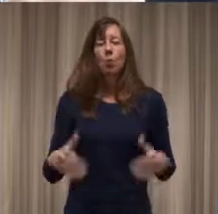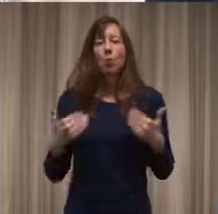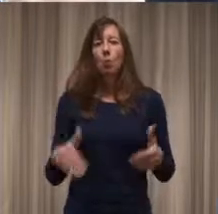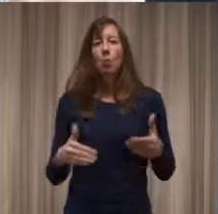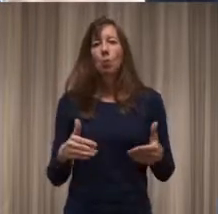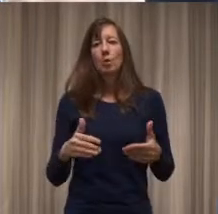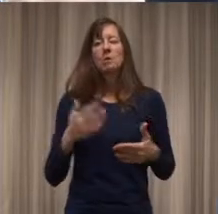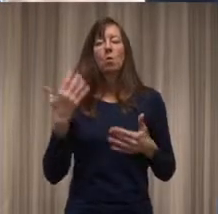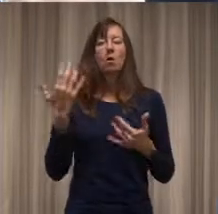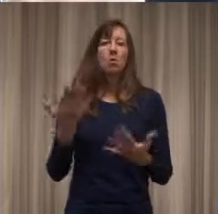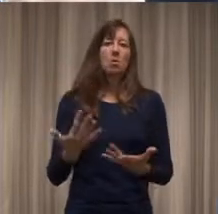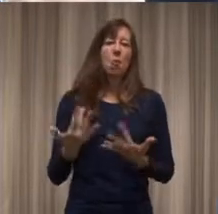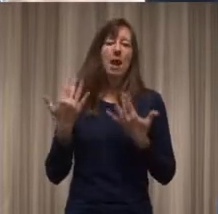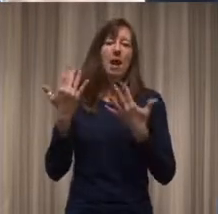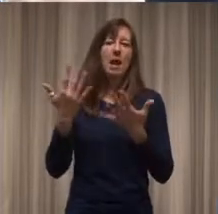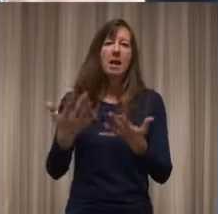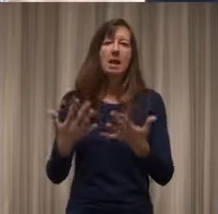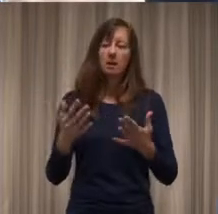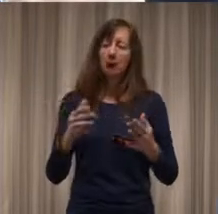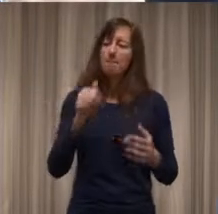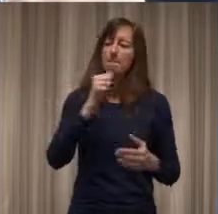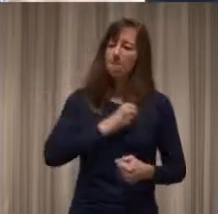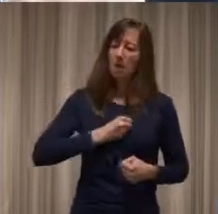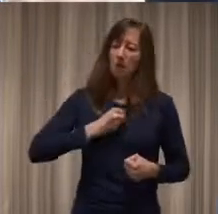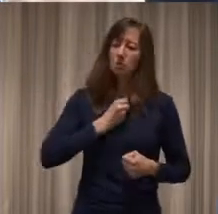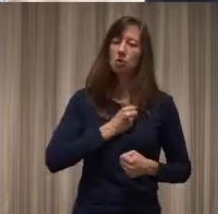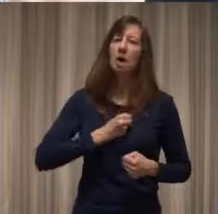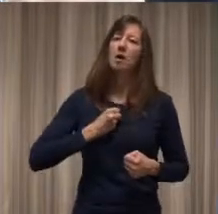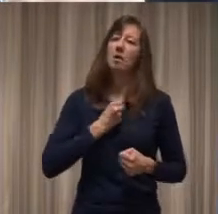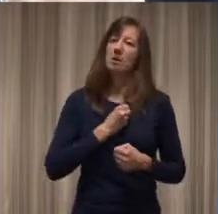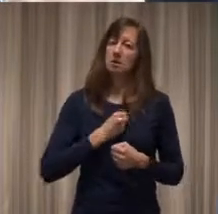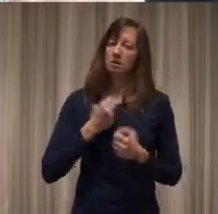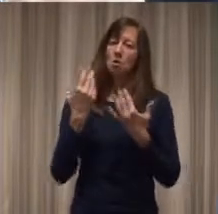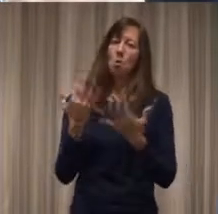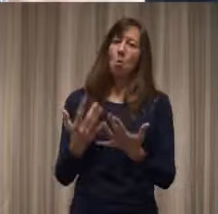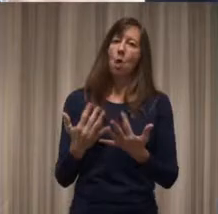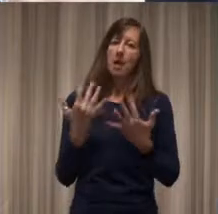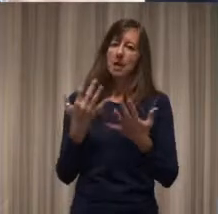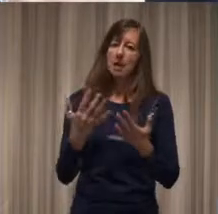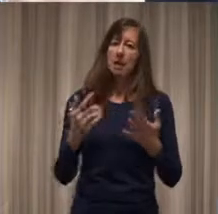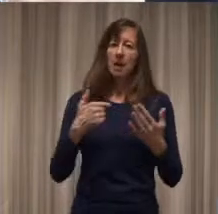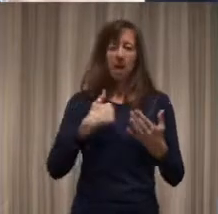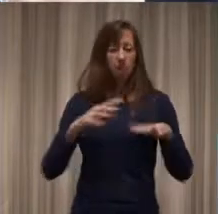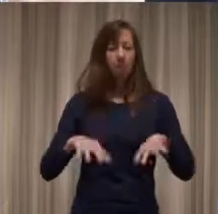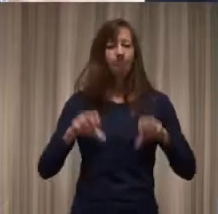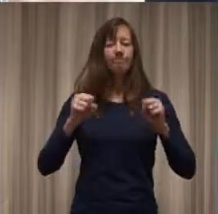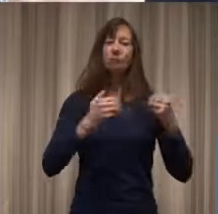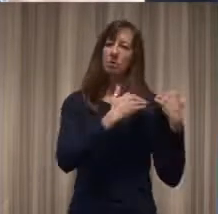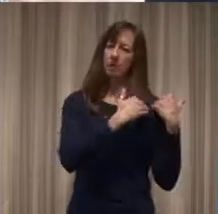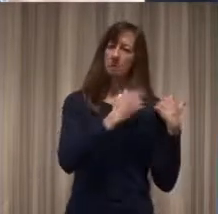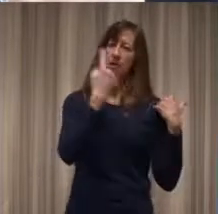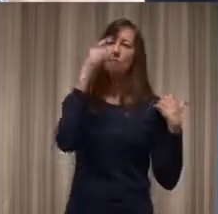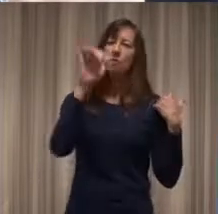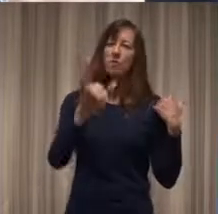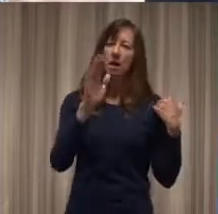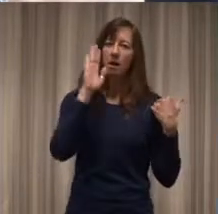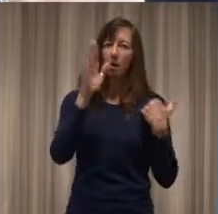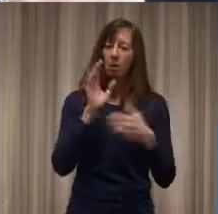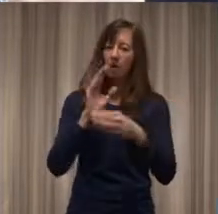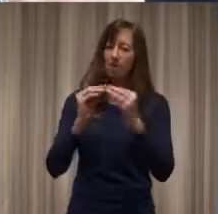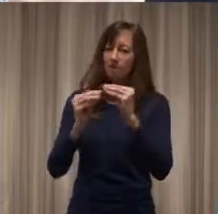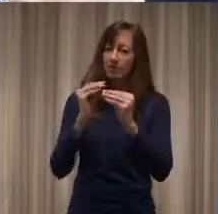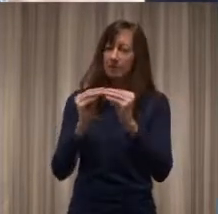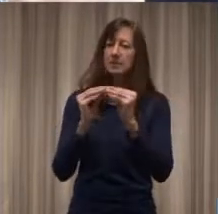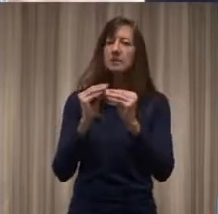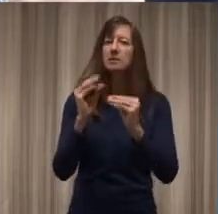that. I own that, and we're working to fix that. We are doing our best to handle the volume of calls. If you have a question that you